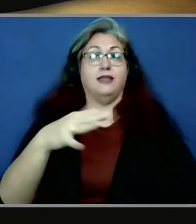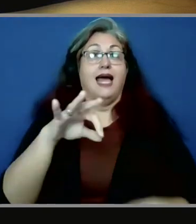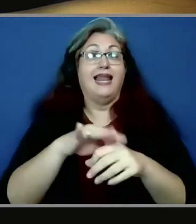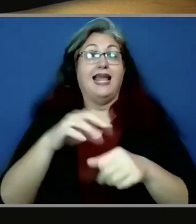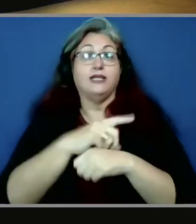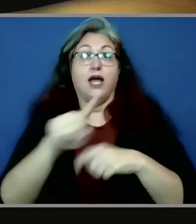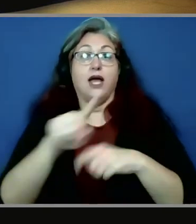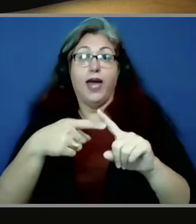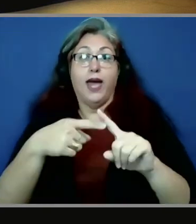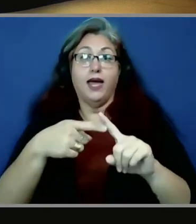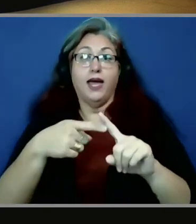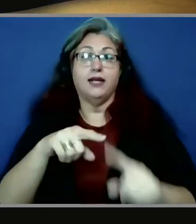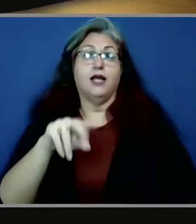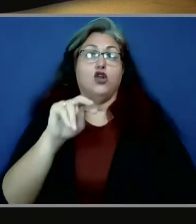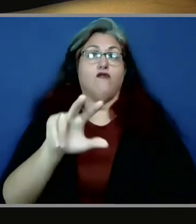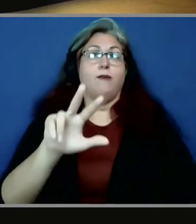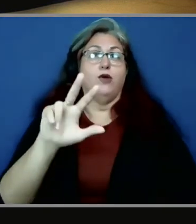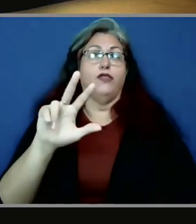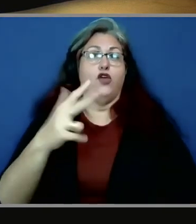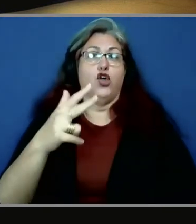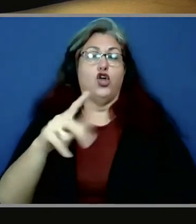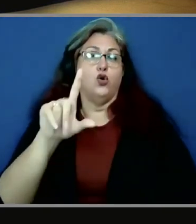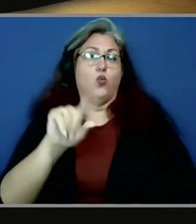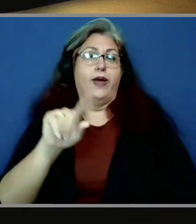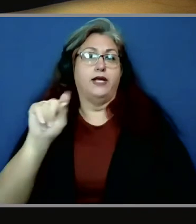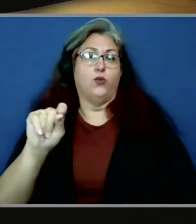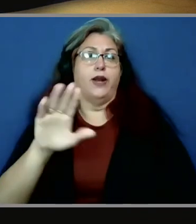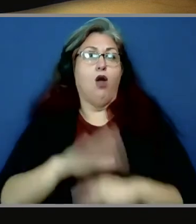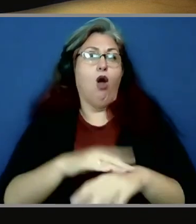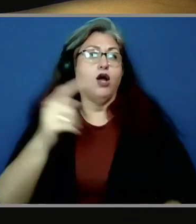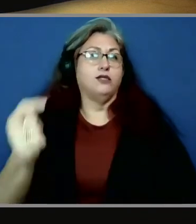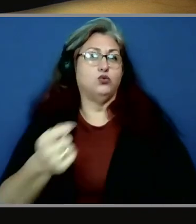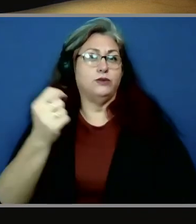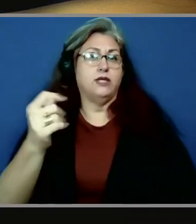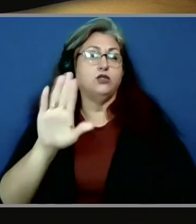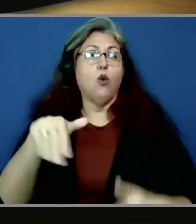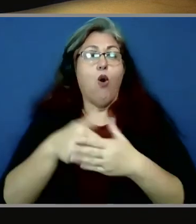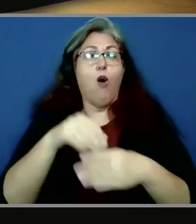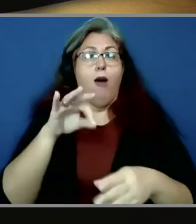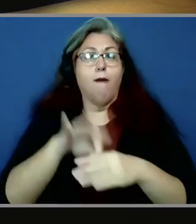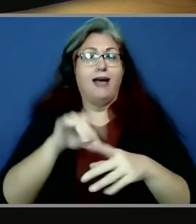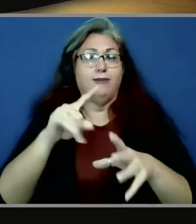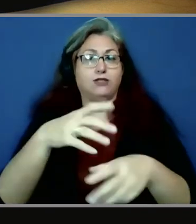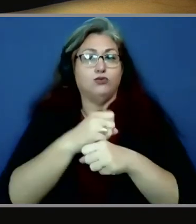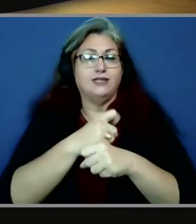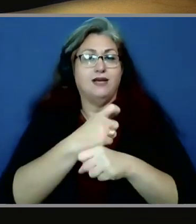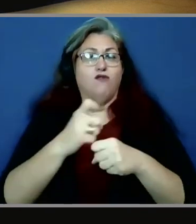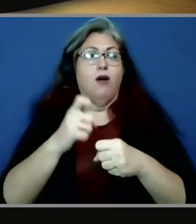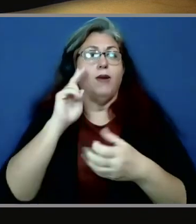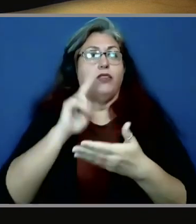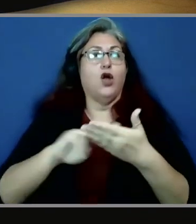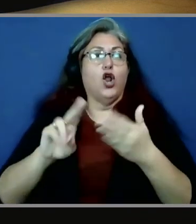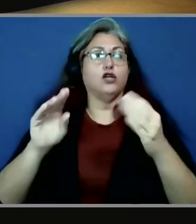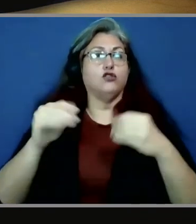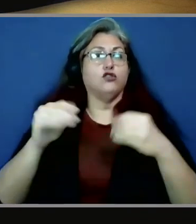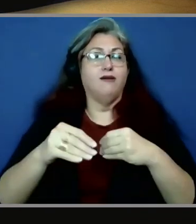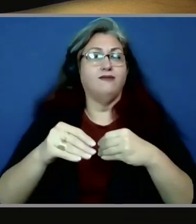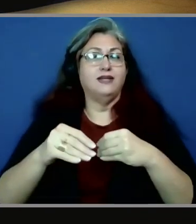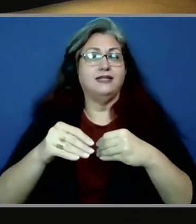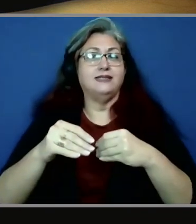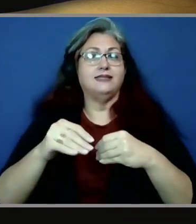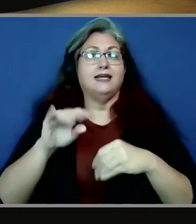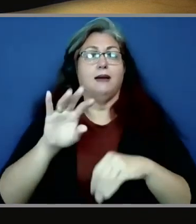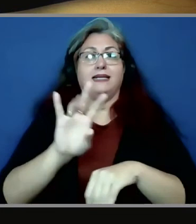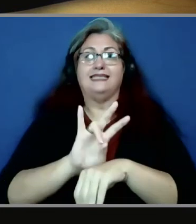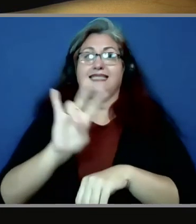Tuesday, November 3rd, 2020. All ballots must be received by the clerk's office no later than 7